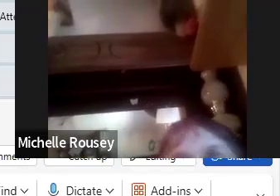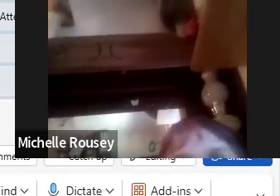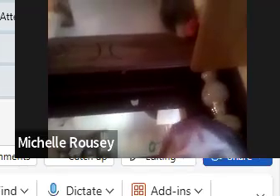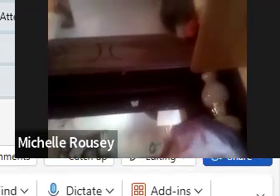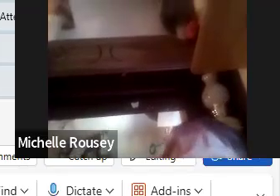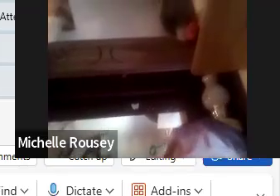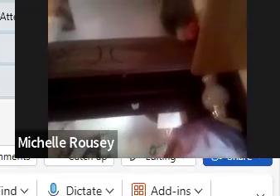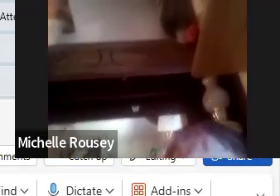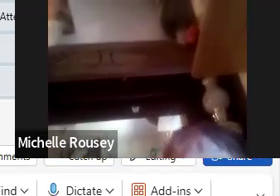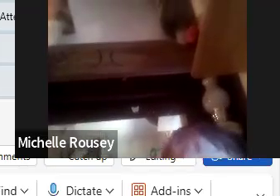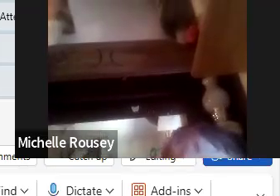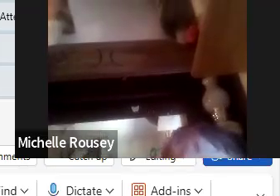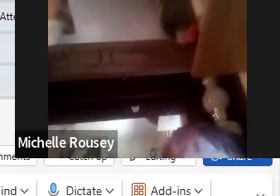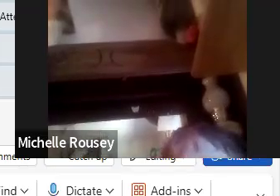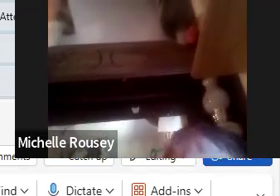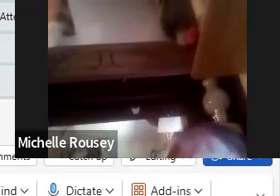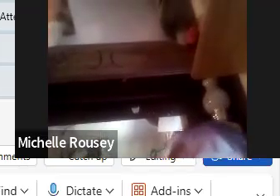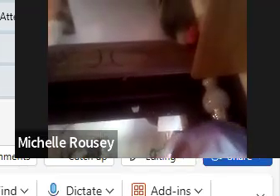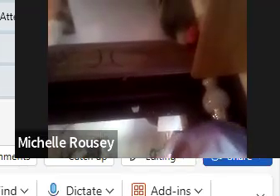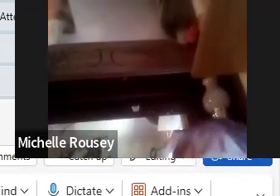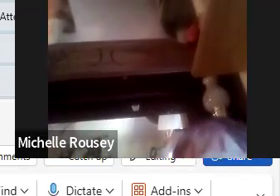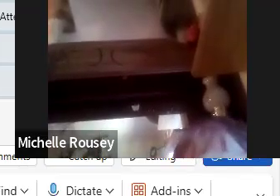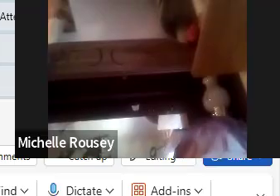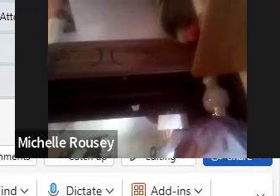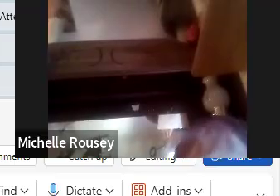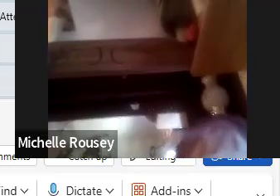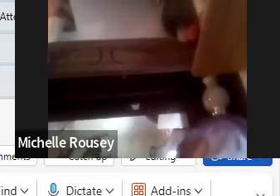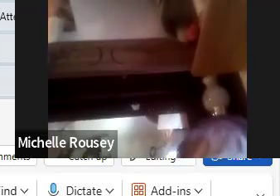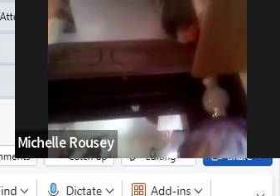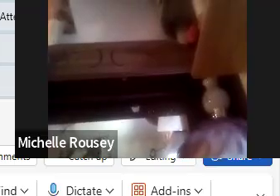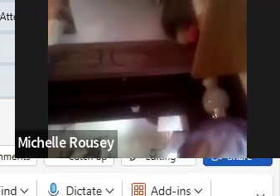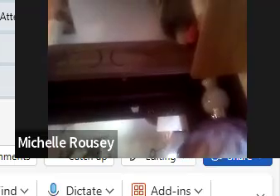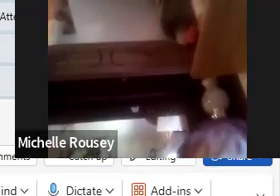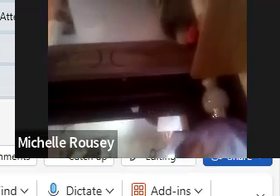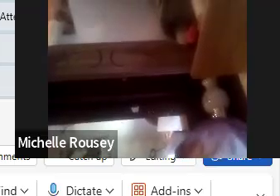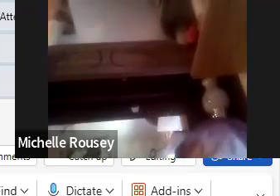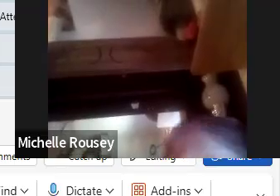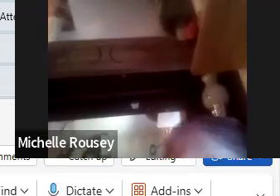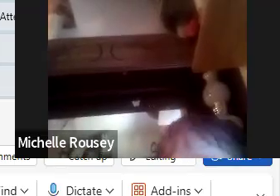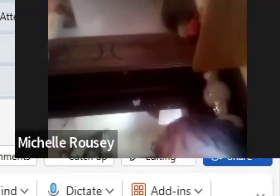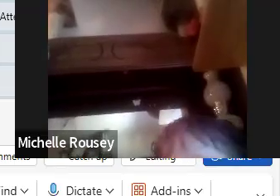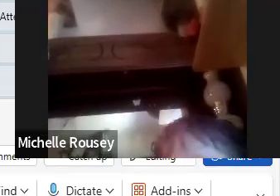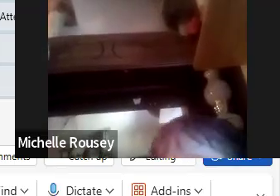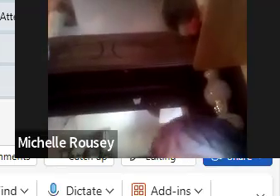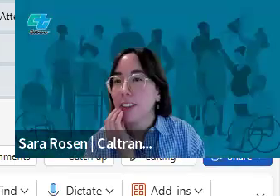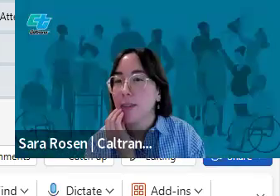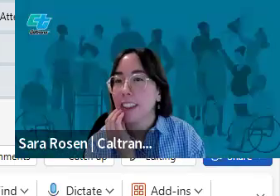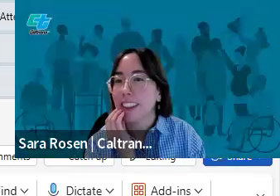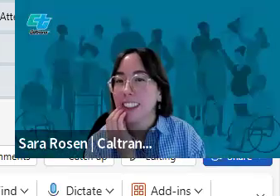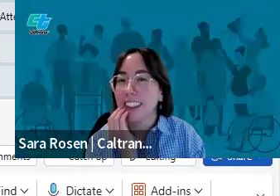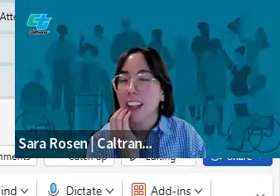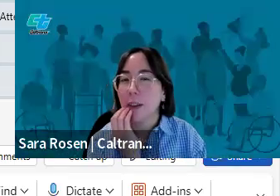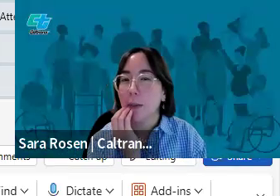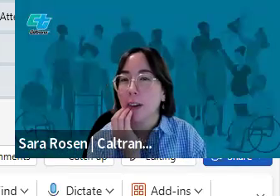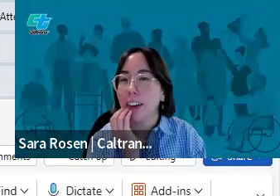we expect that from them. I'm sorry,